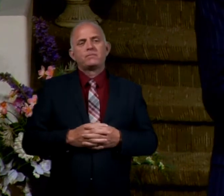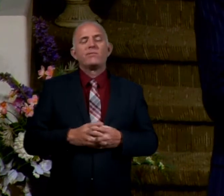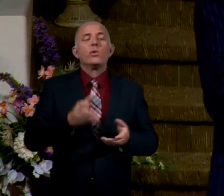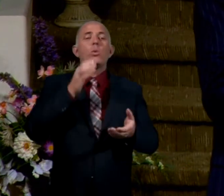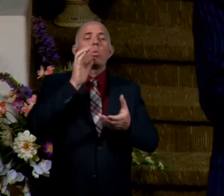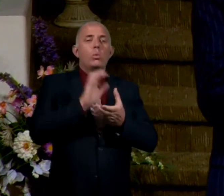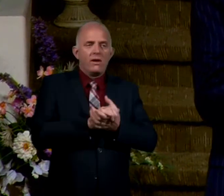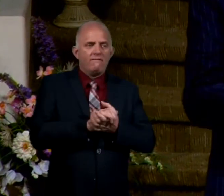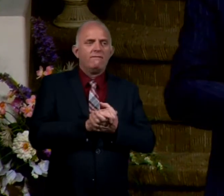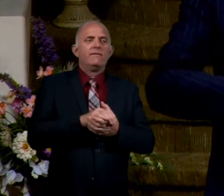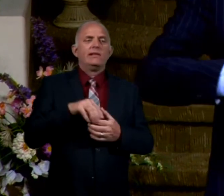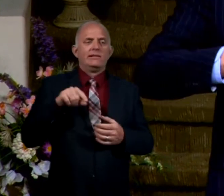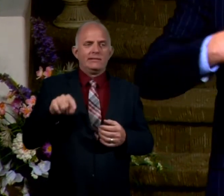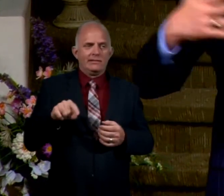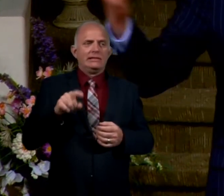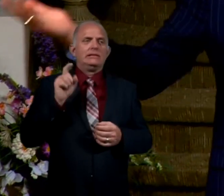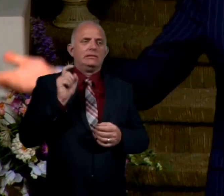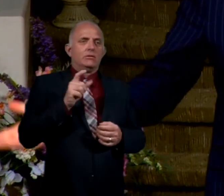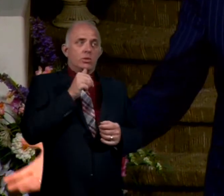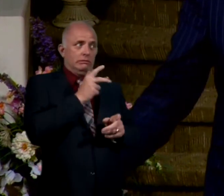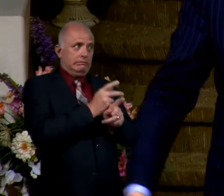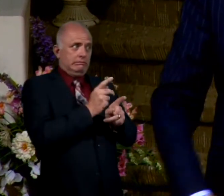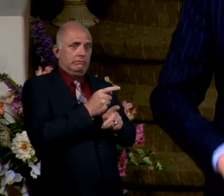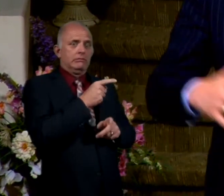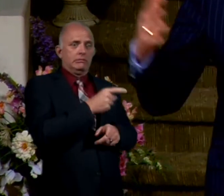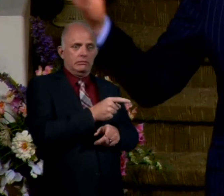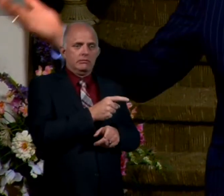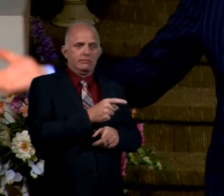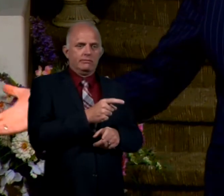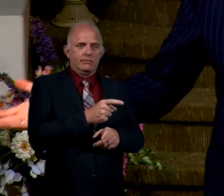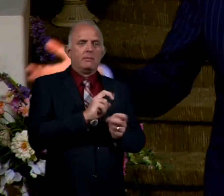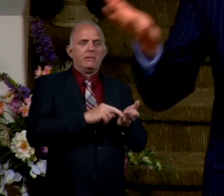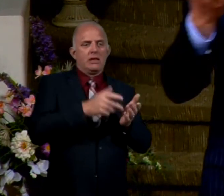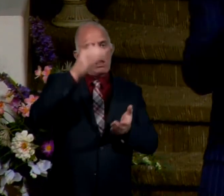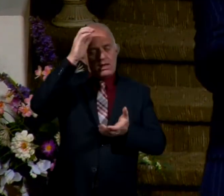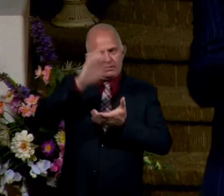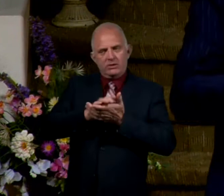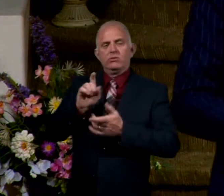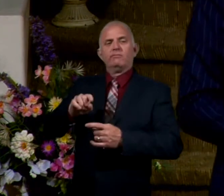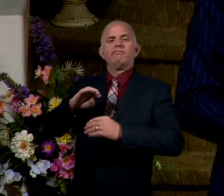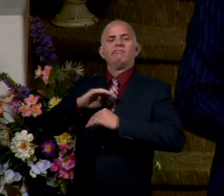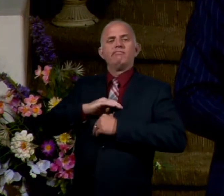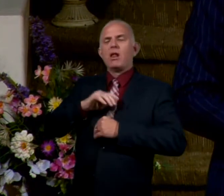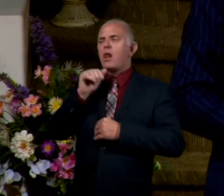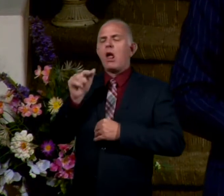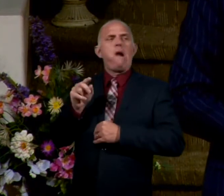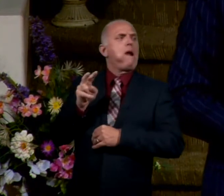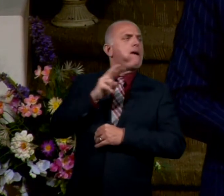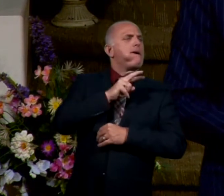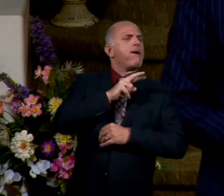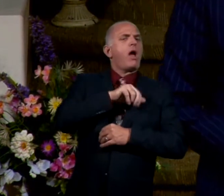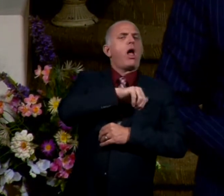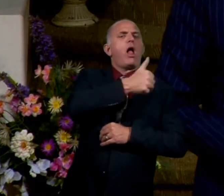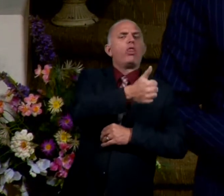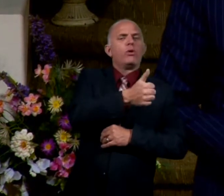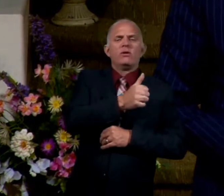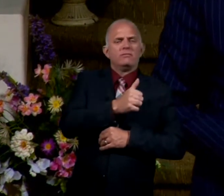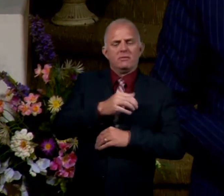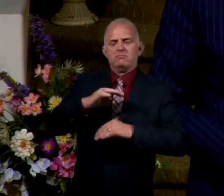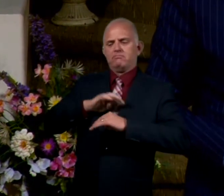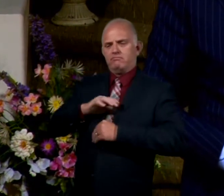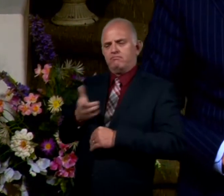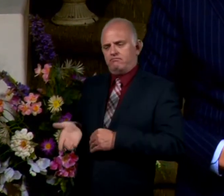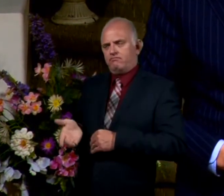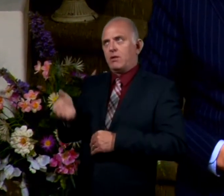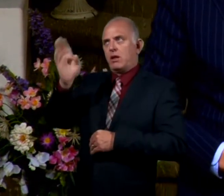like that, her husband's not looking anywhere else. Why in the world would he go somewhere else when he has what God has given him in that precious